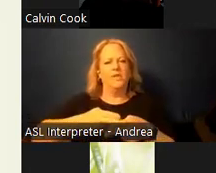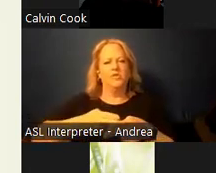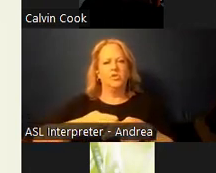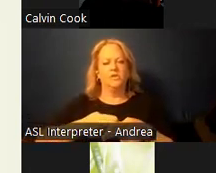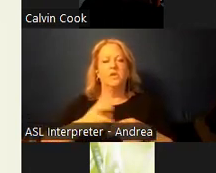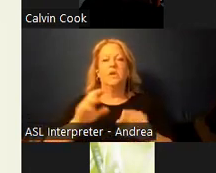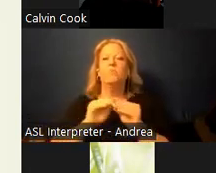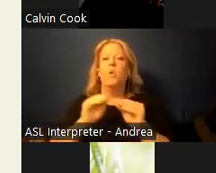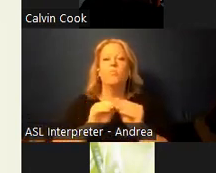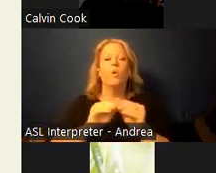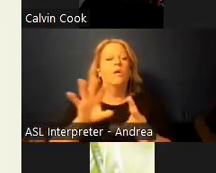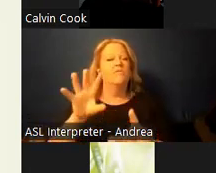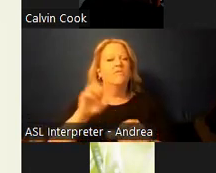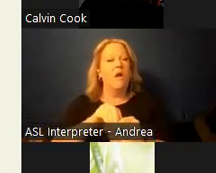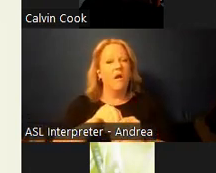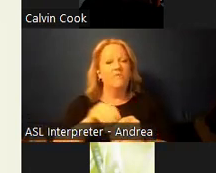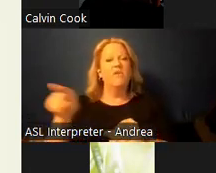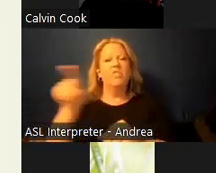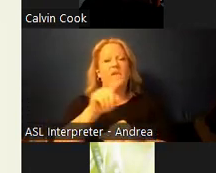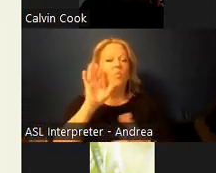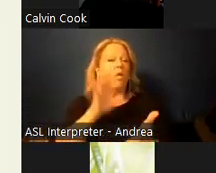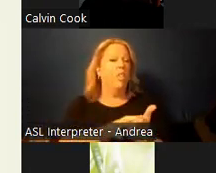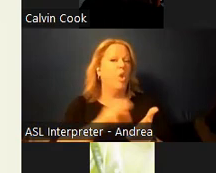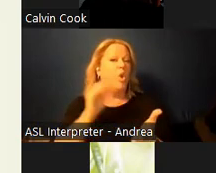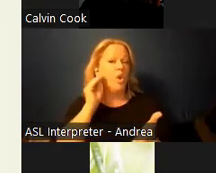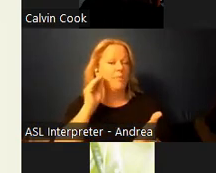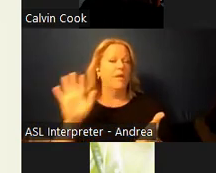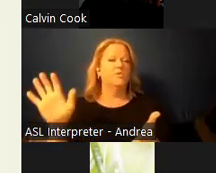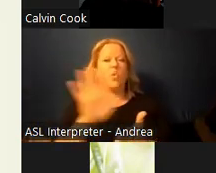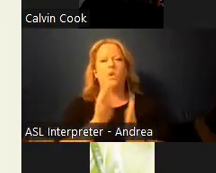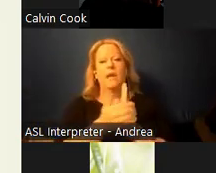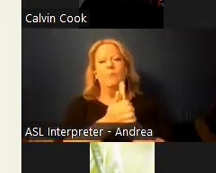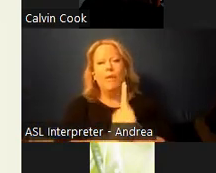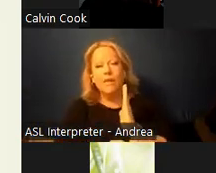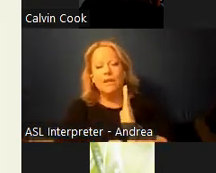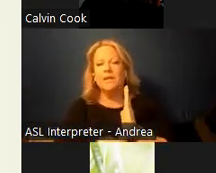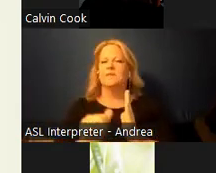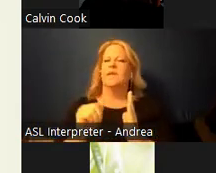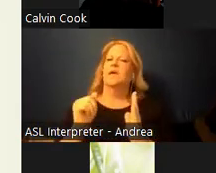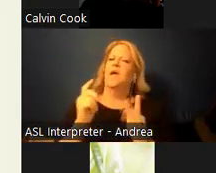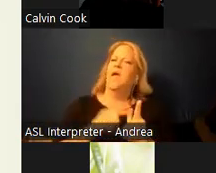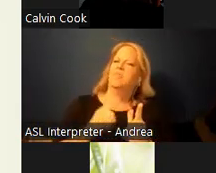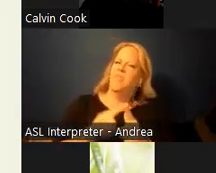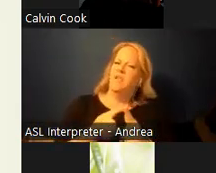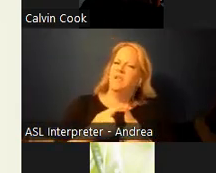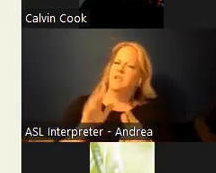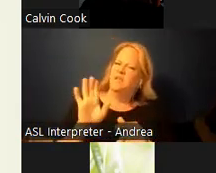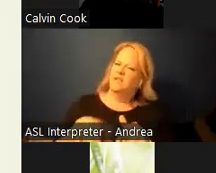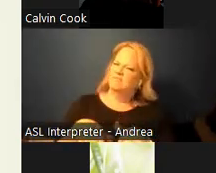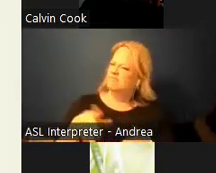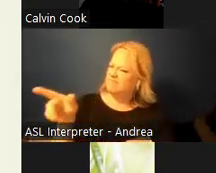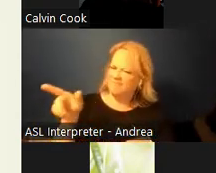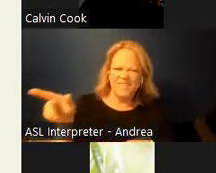learning about your abilities and what you're all about. And then pretty soon people start saying, you know what? That person might be a